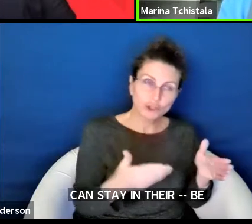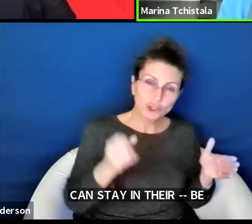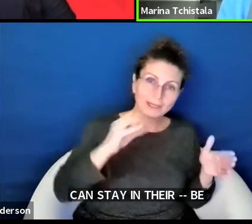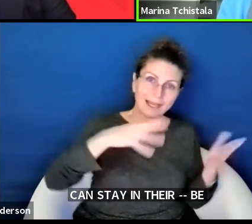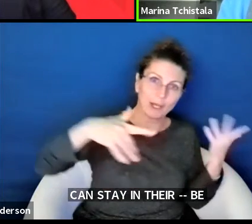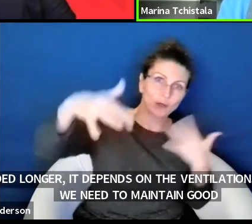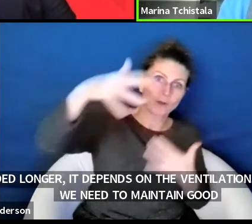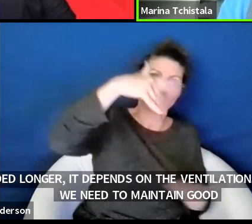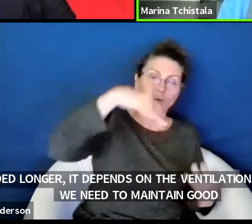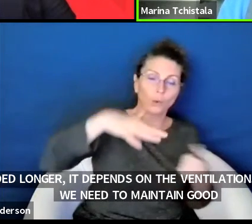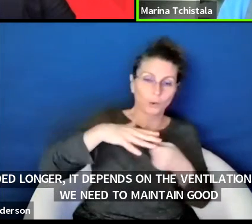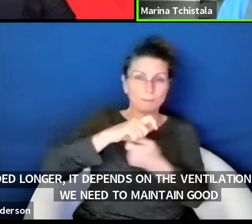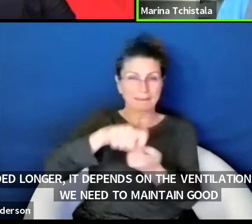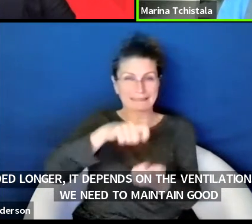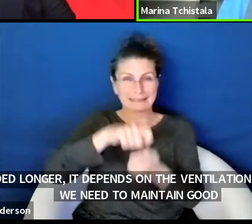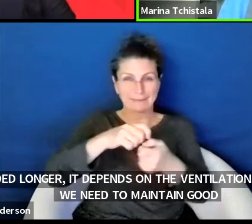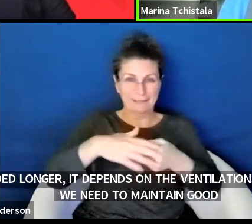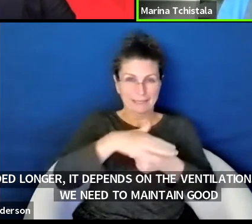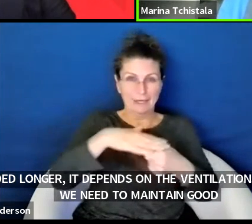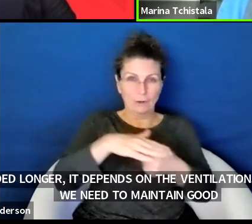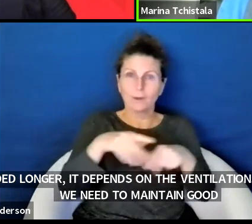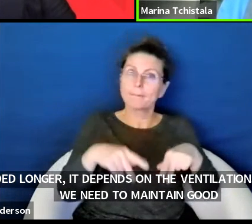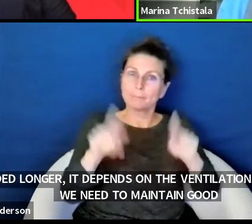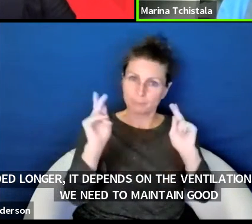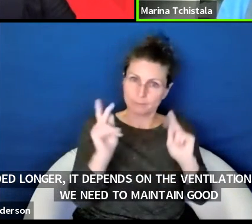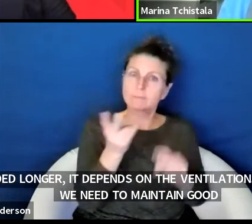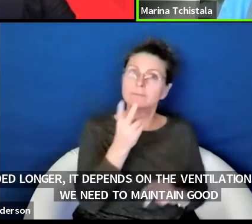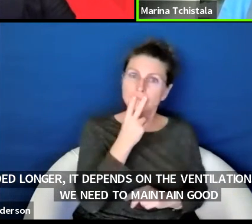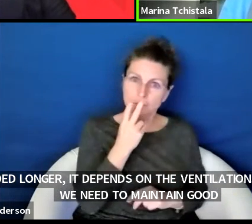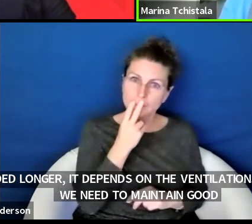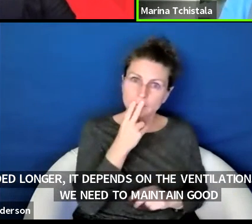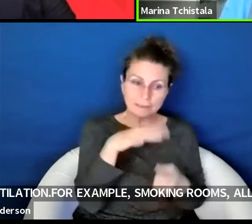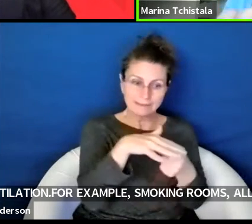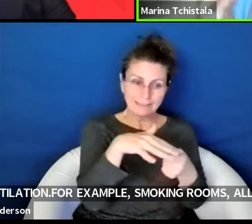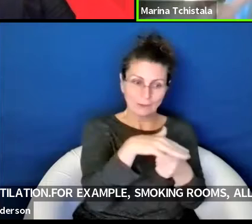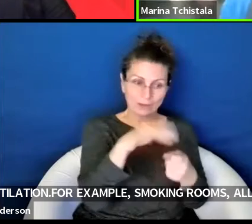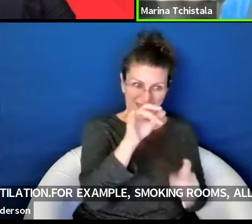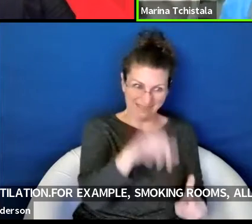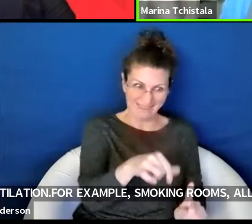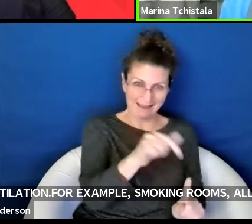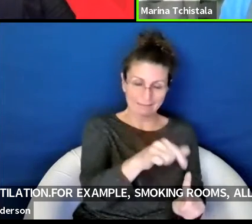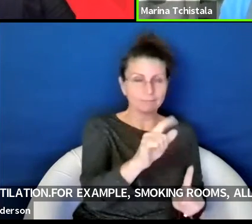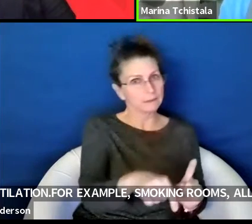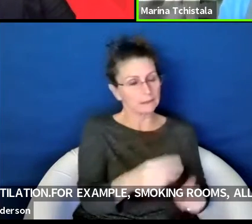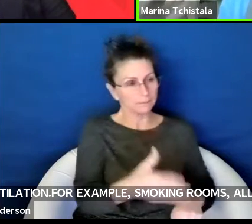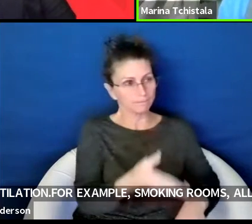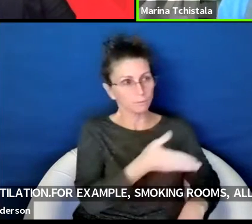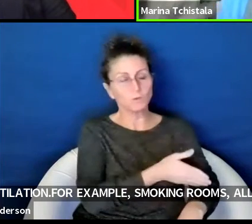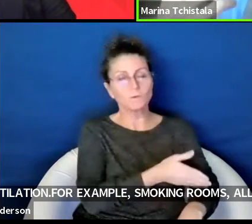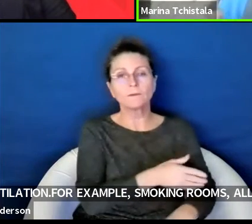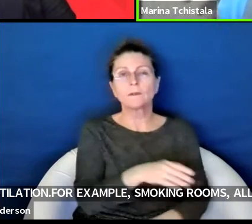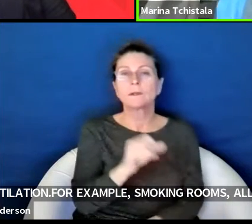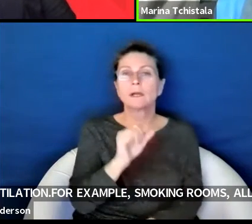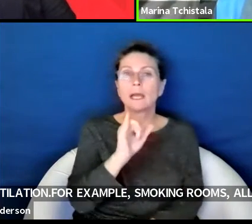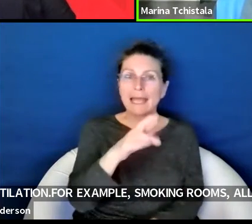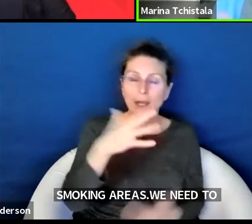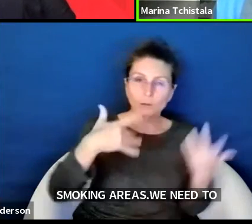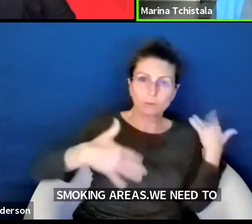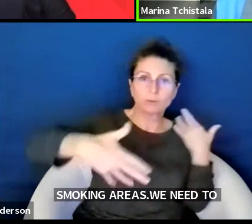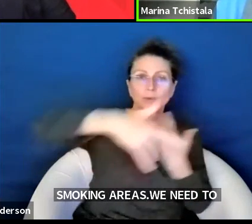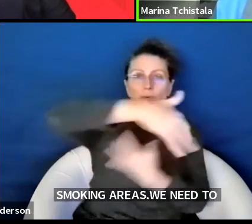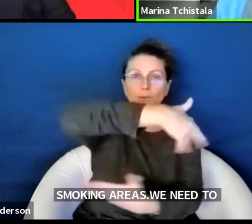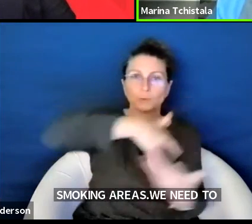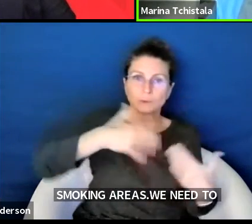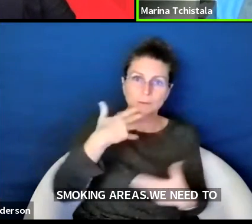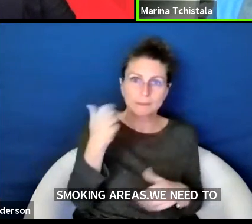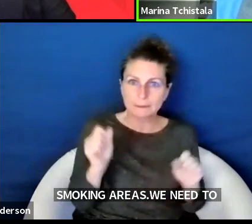smoking areas, we need to address those and to maintain the ventilation in the building as much as we